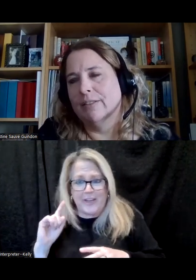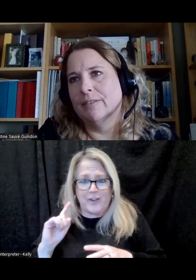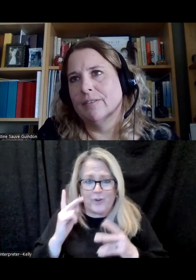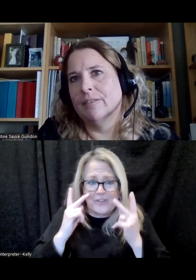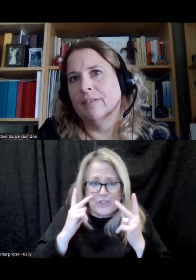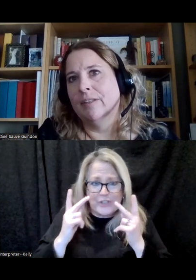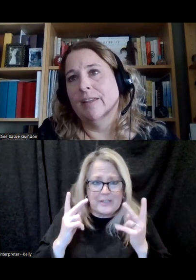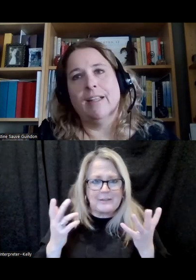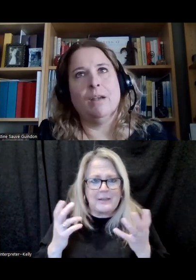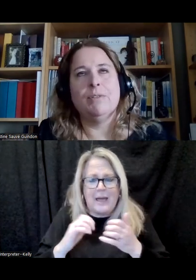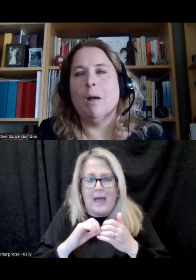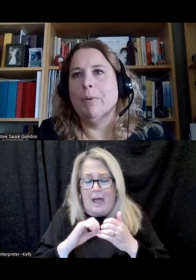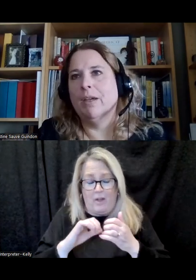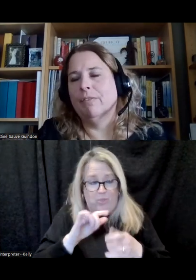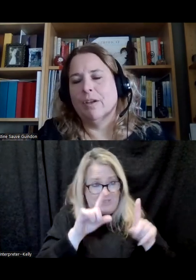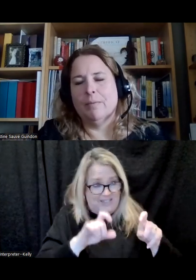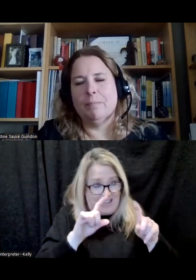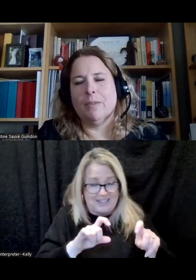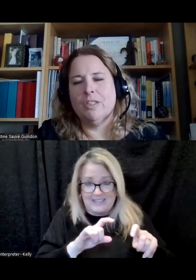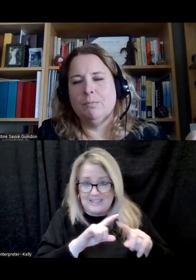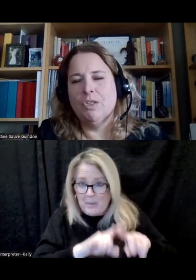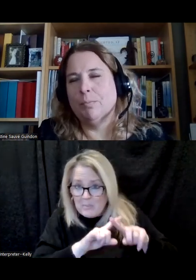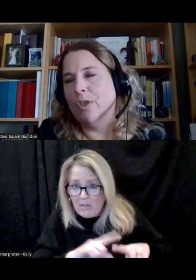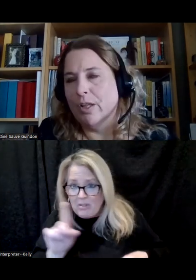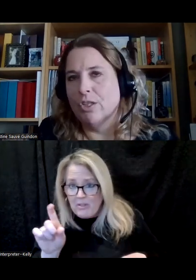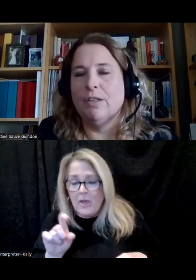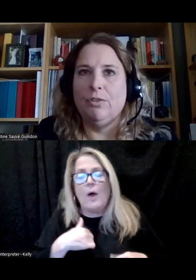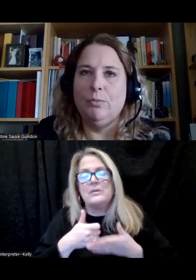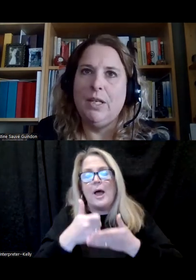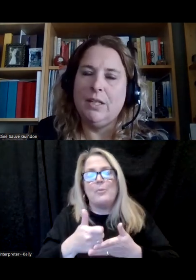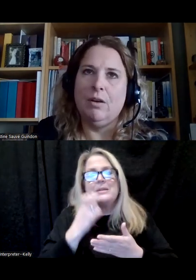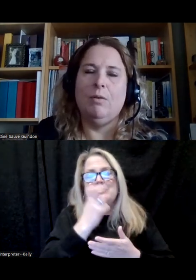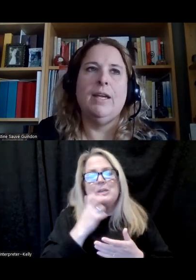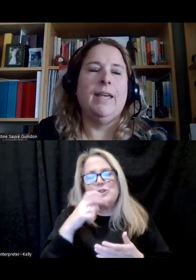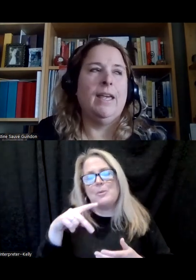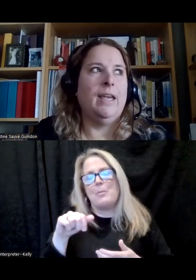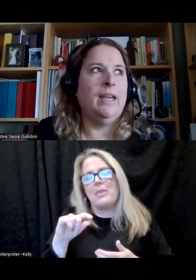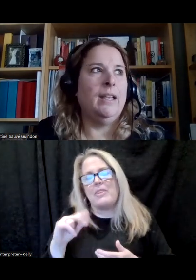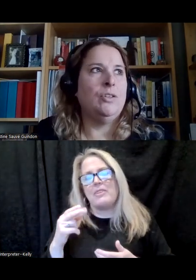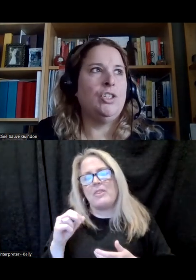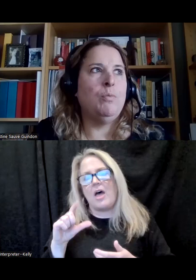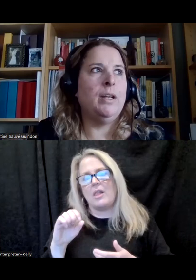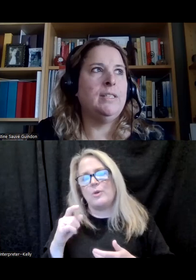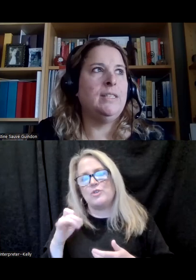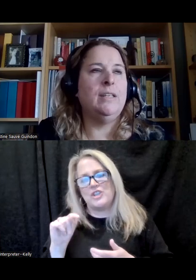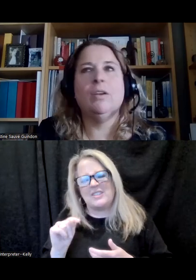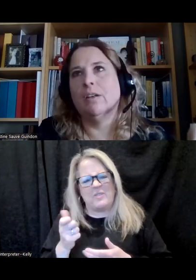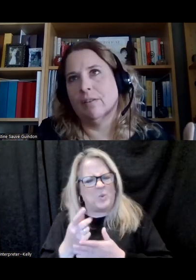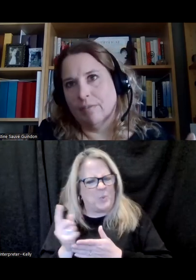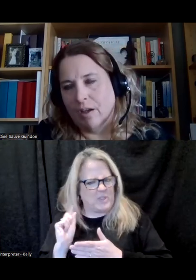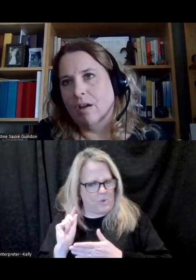hearing? And I was helping a speech pathologist a few weeks ago, and she wanted to